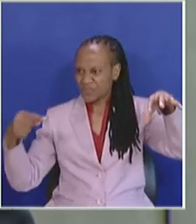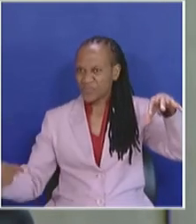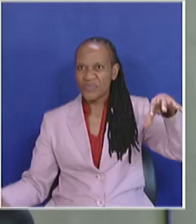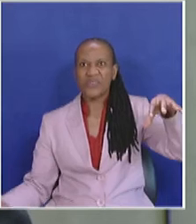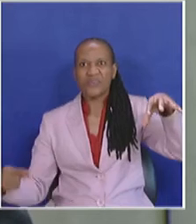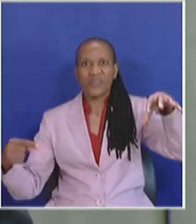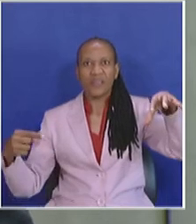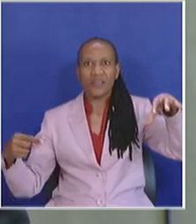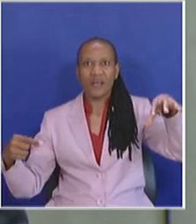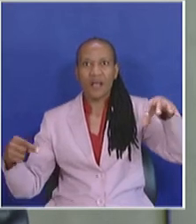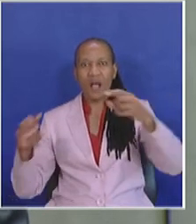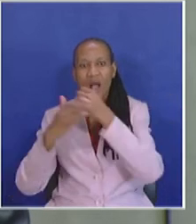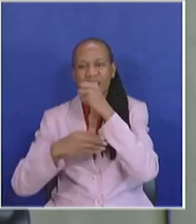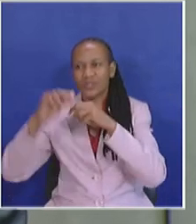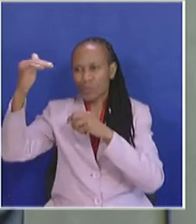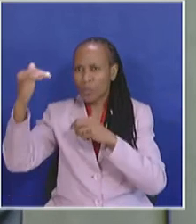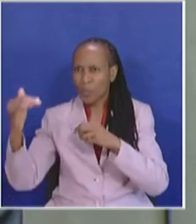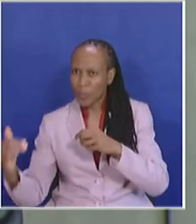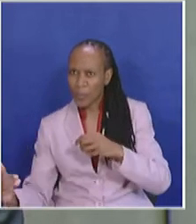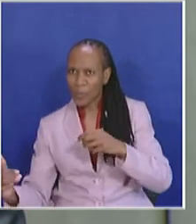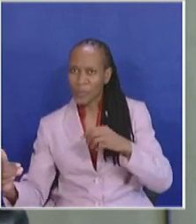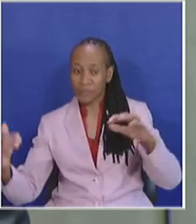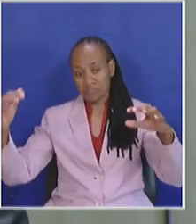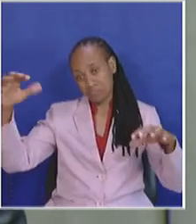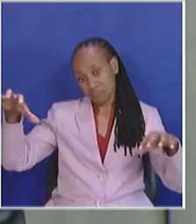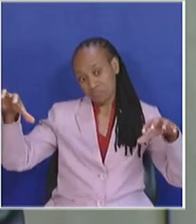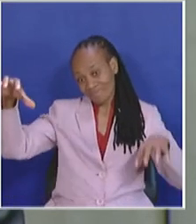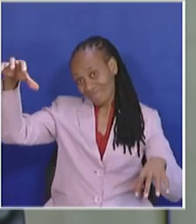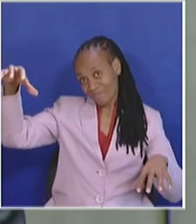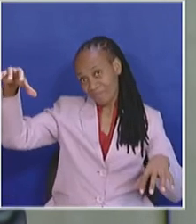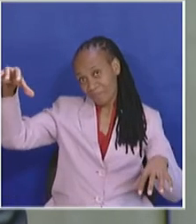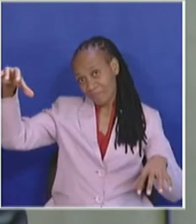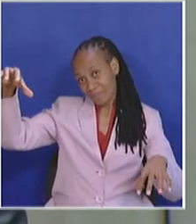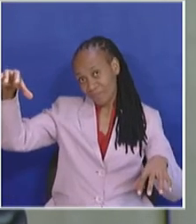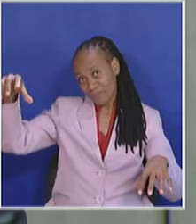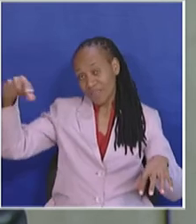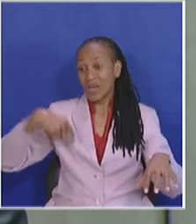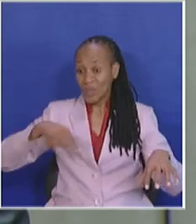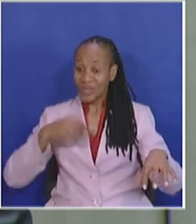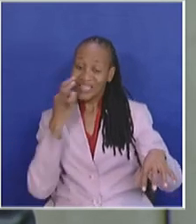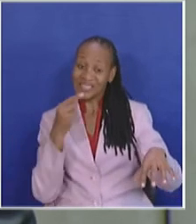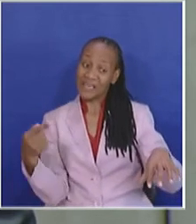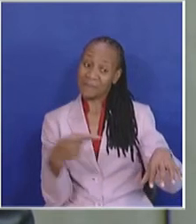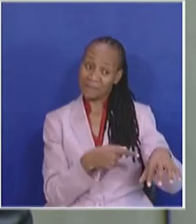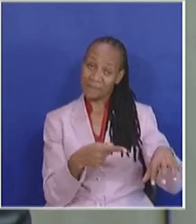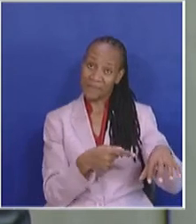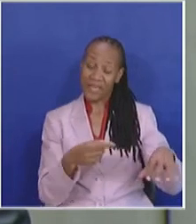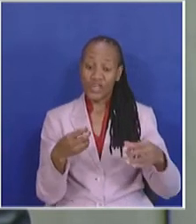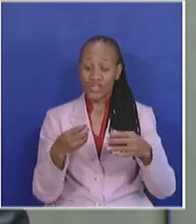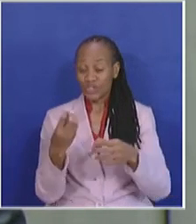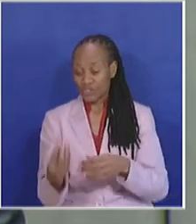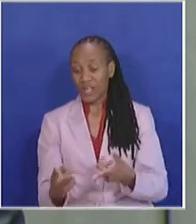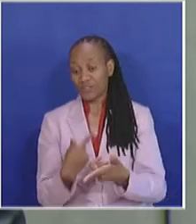and other regional governments, we look at ourselves and say, umntana osuka in any